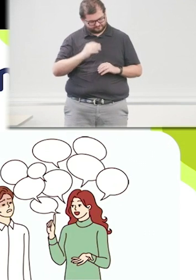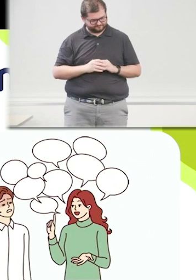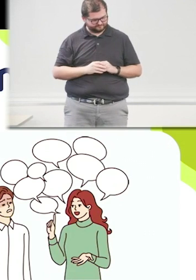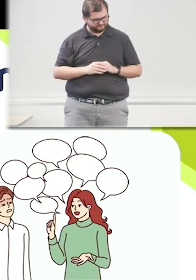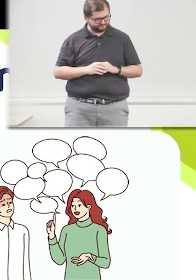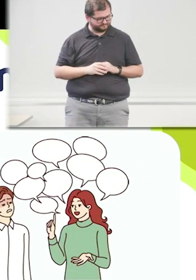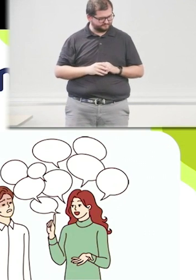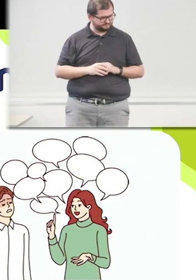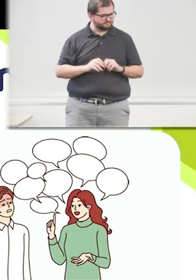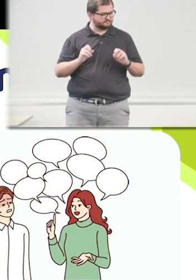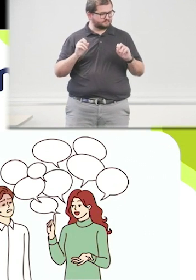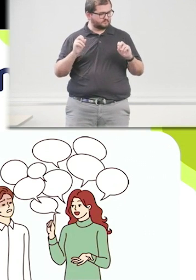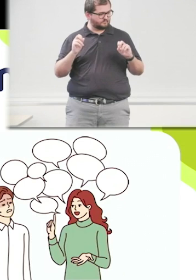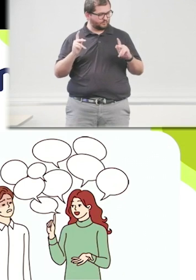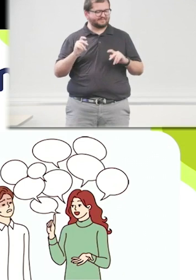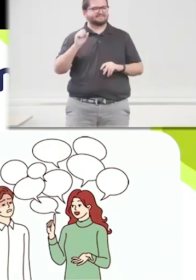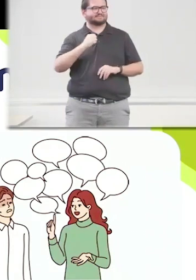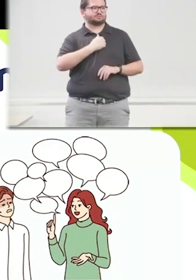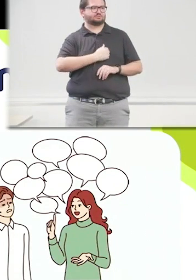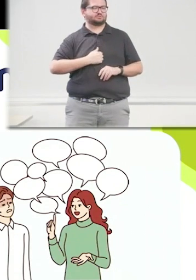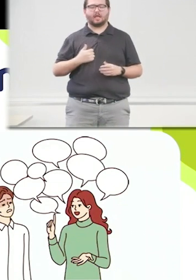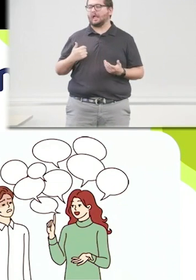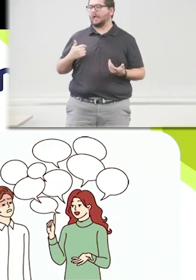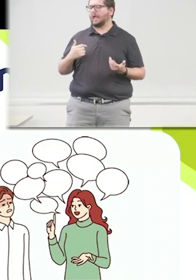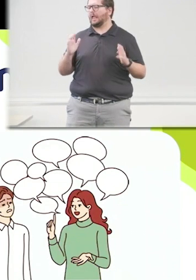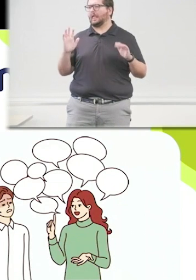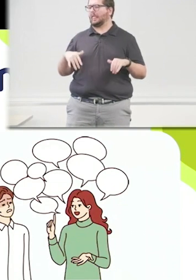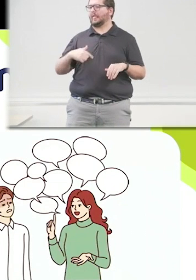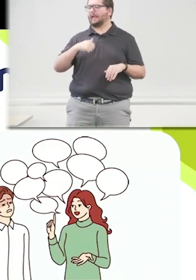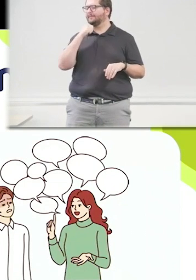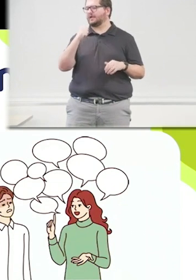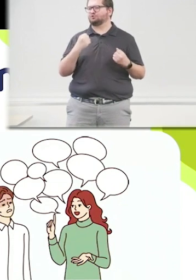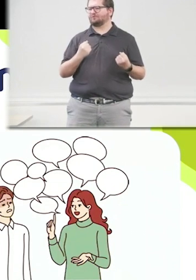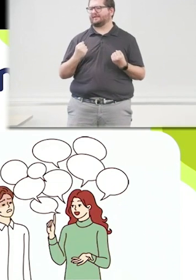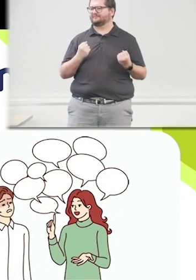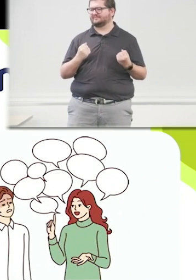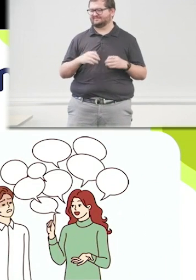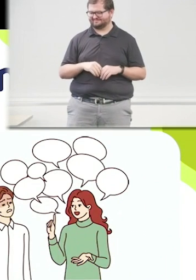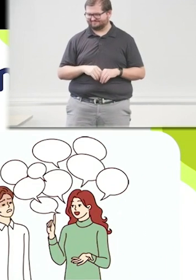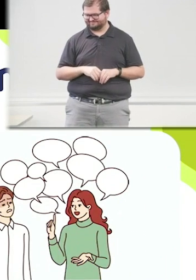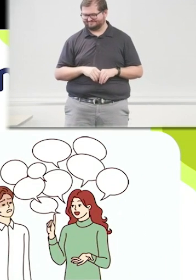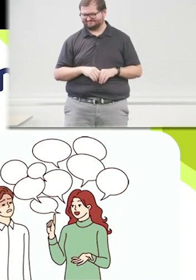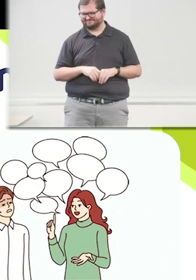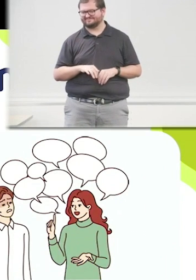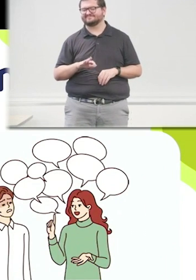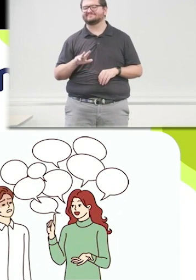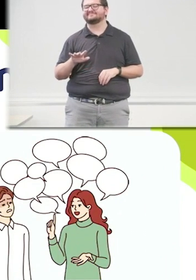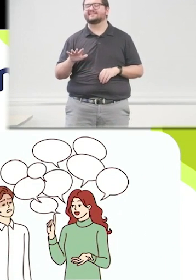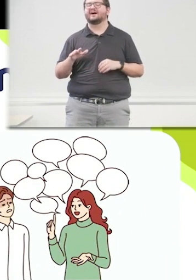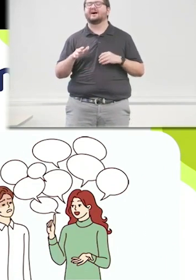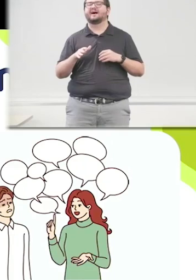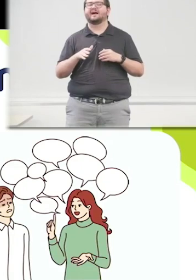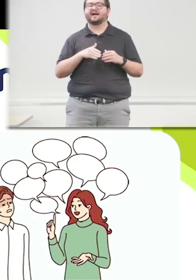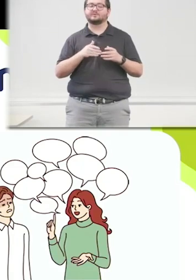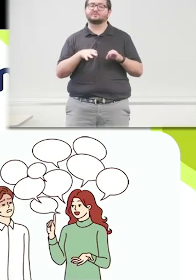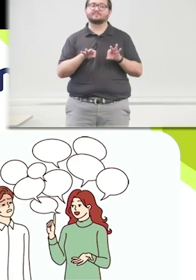Okay. Yes, sorry. You're like, what's going on? Okay, so you want to assemble your crisis response team